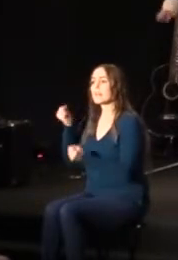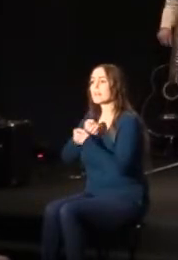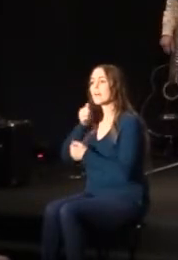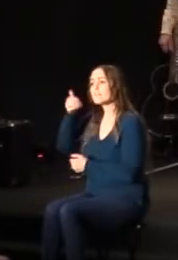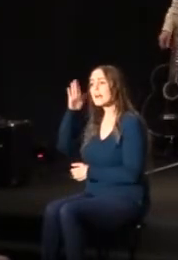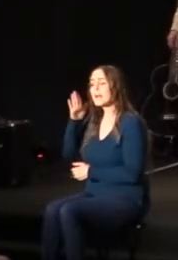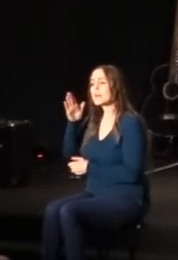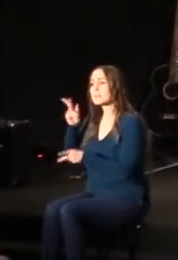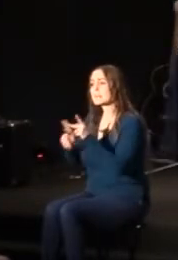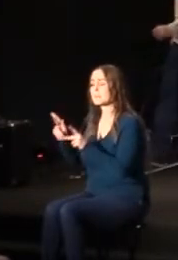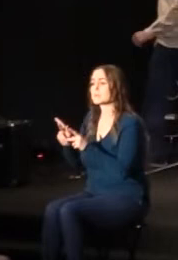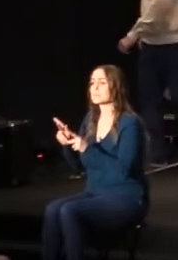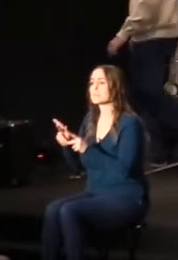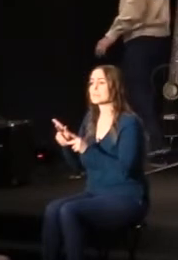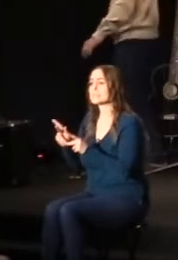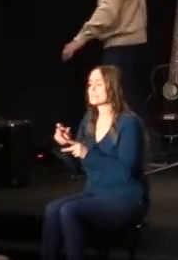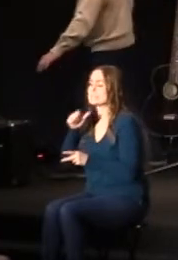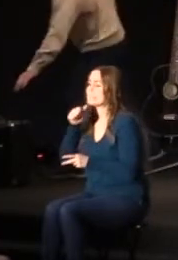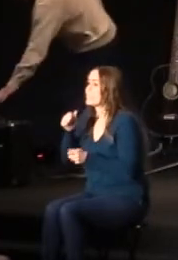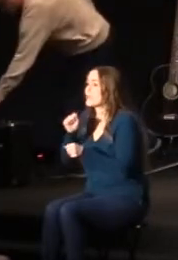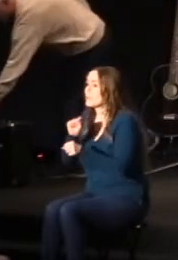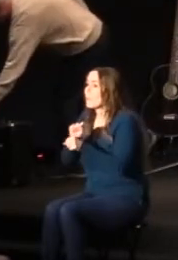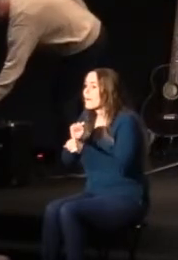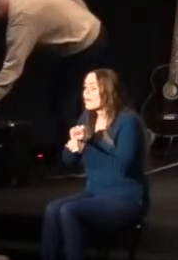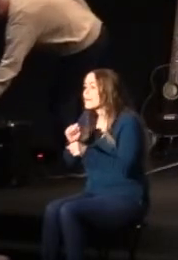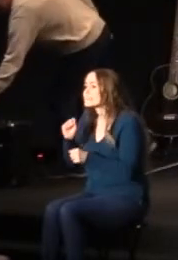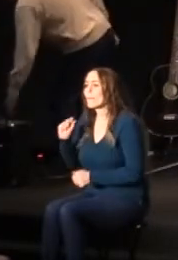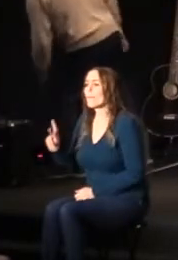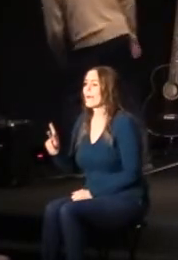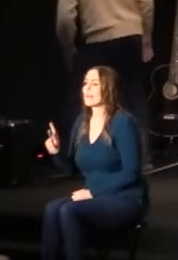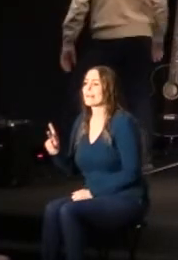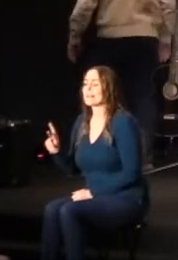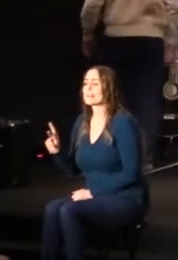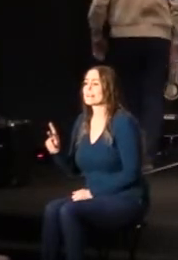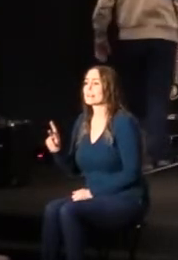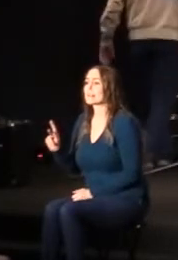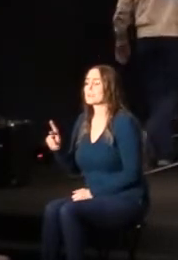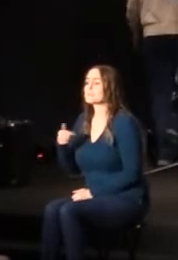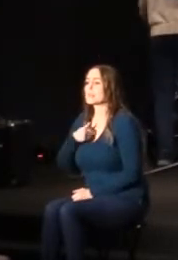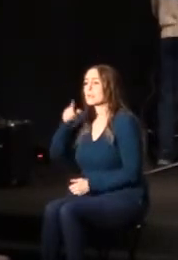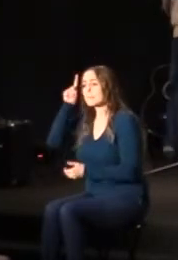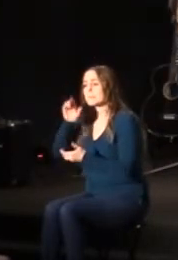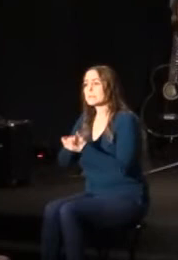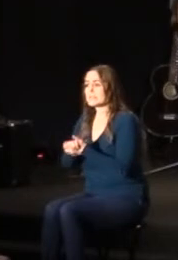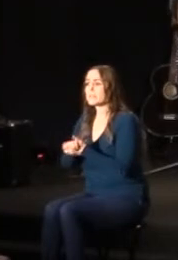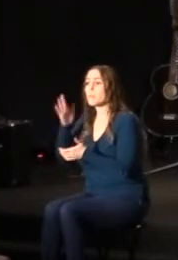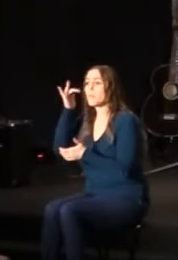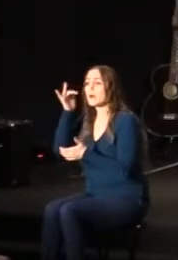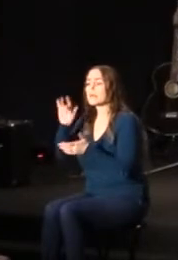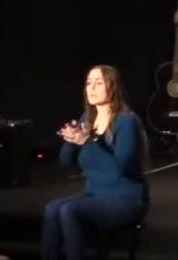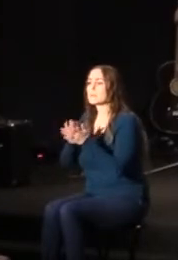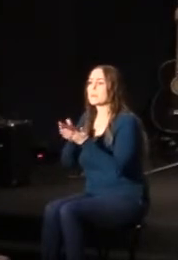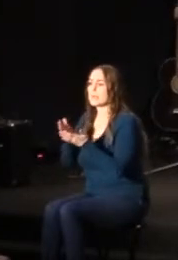and love people, even if it didn't work out in the end. And that is something that I have held true to my heart, and I believe, because I think it's what the Bible